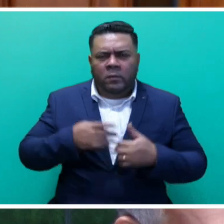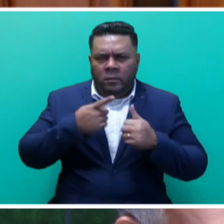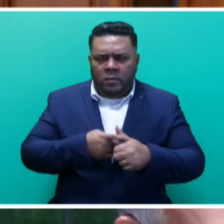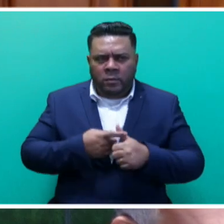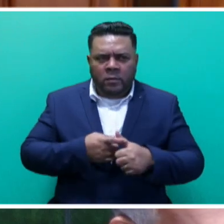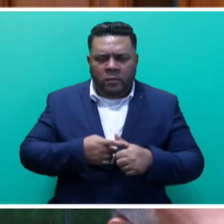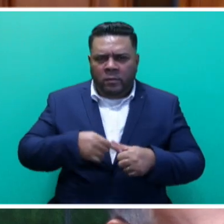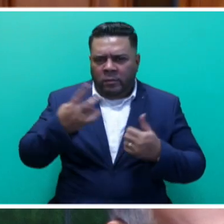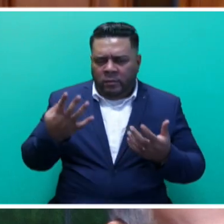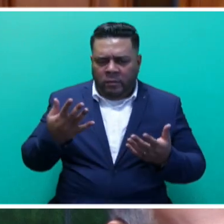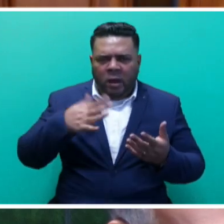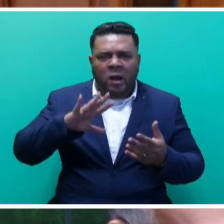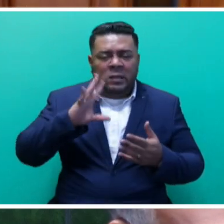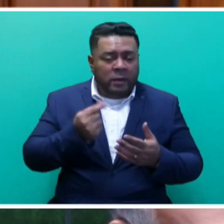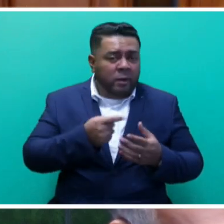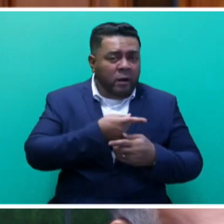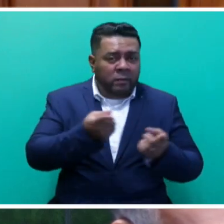to some of the